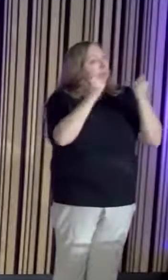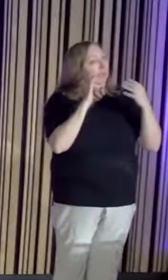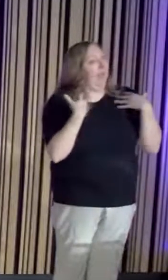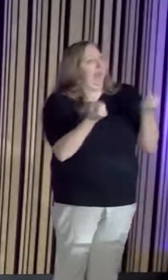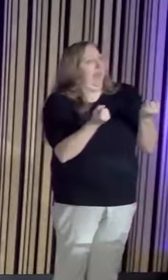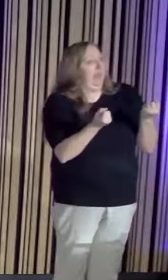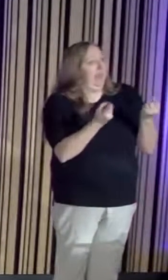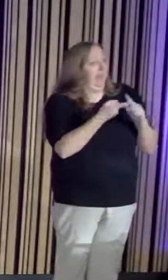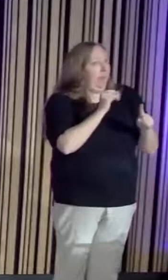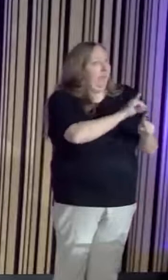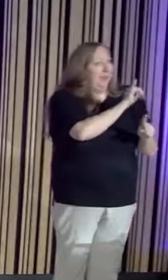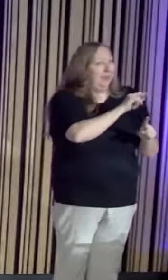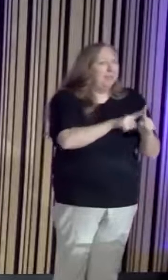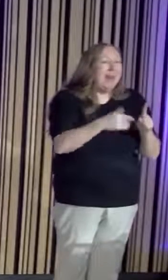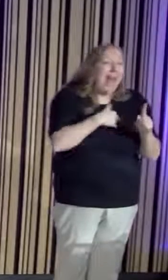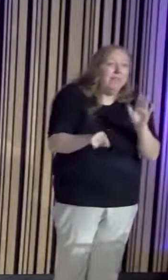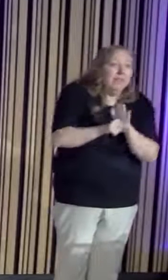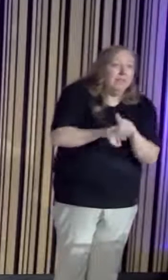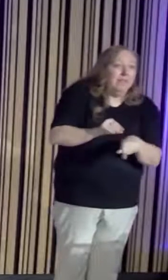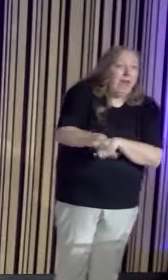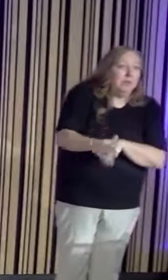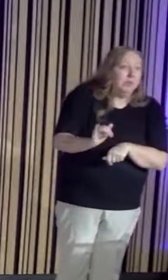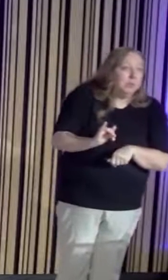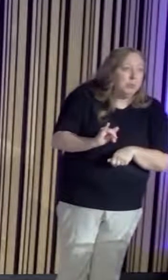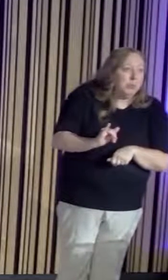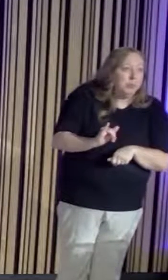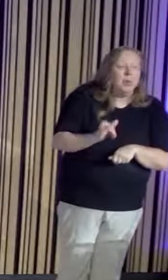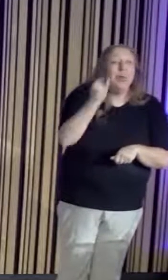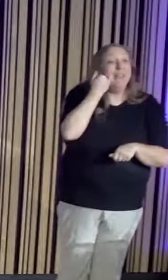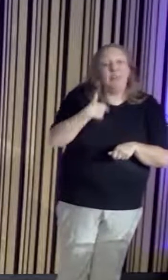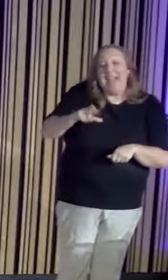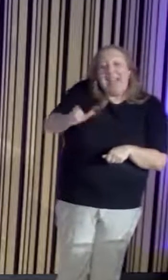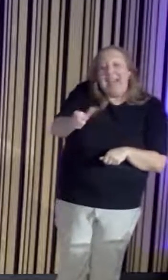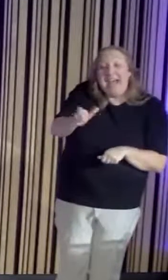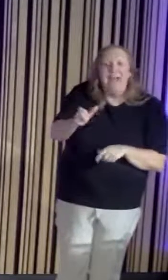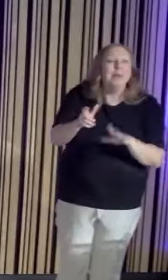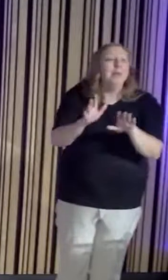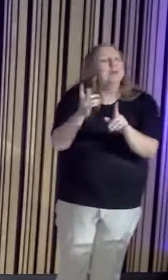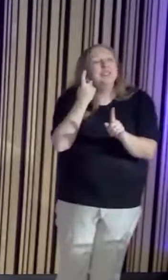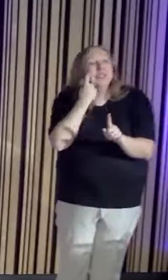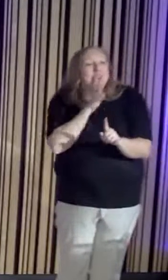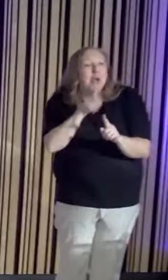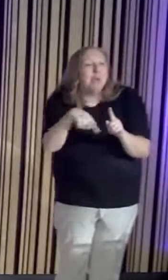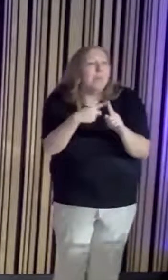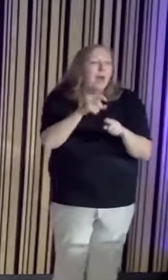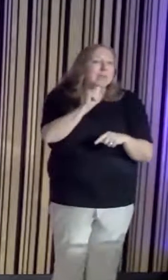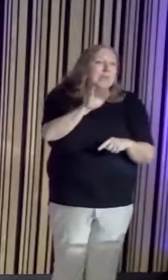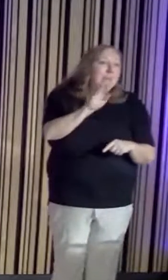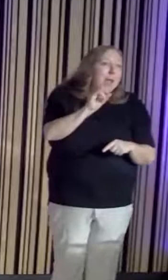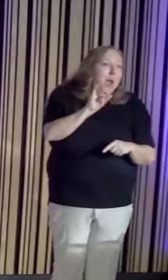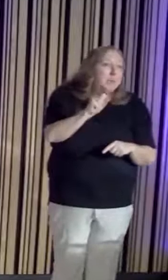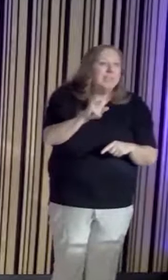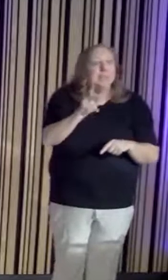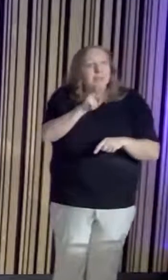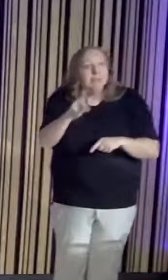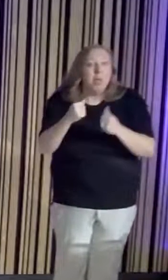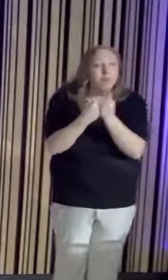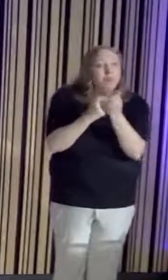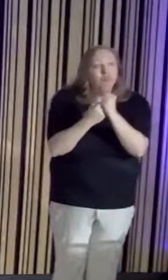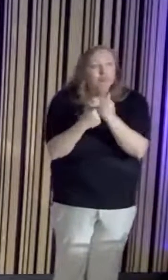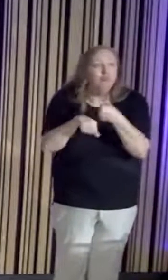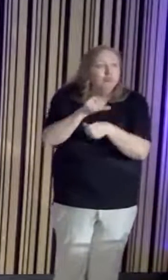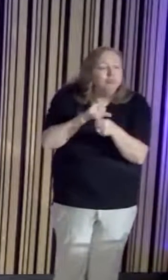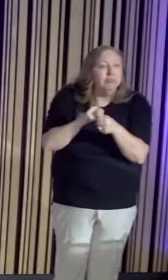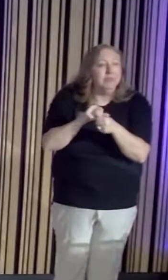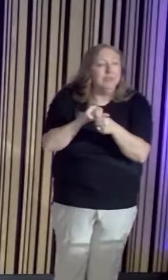know, a lot of people are, how do you know that, you know, we just talked about symbiosis and the interdependencies of these things. How do you know by doing that, there's